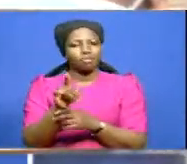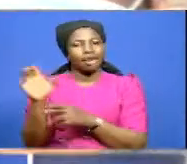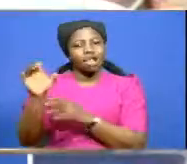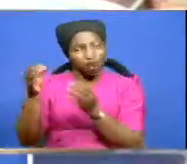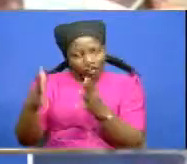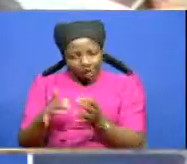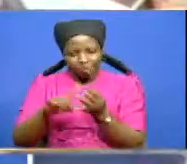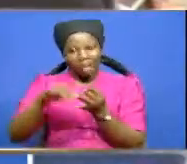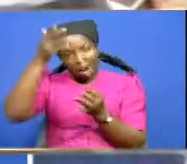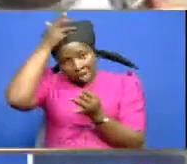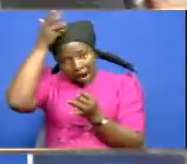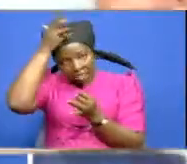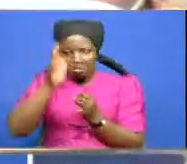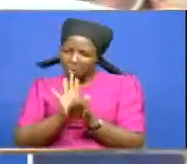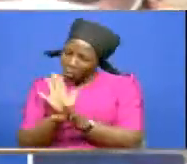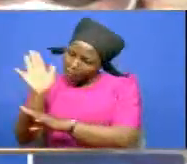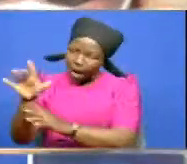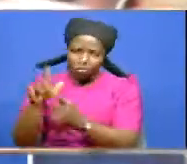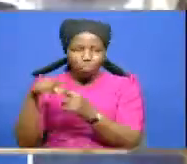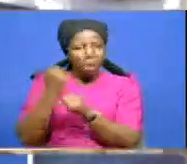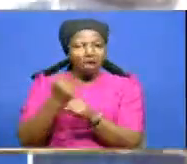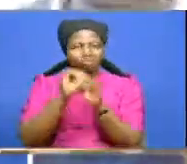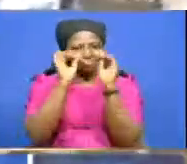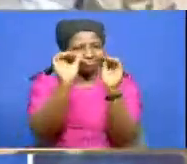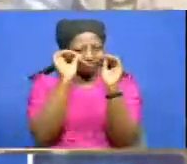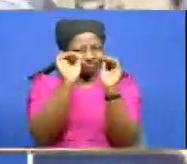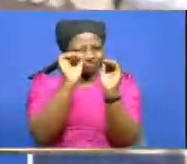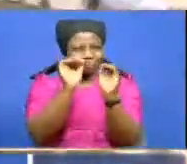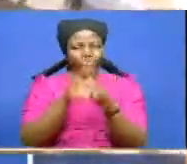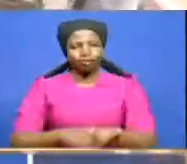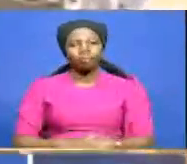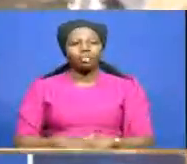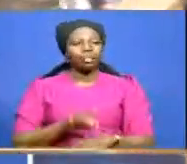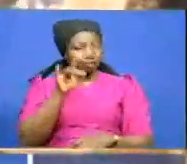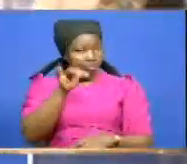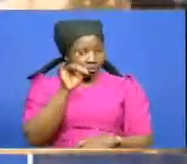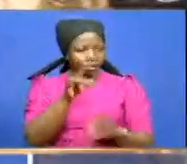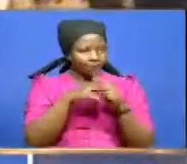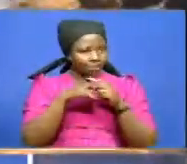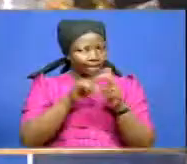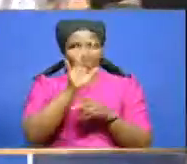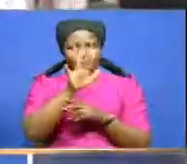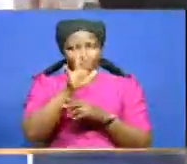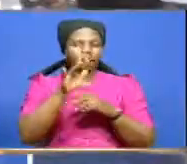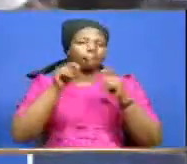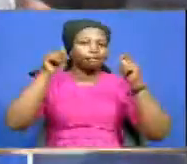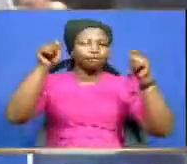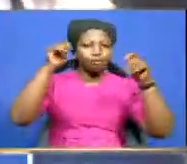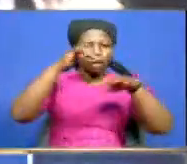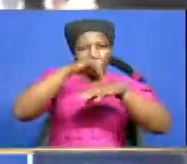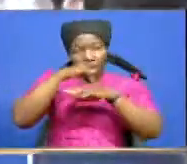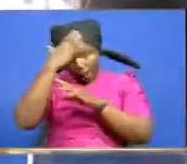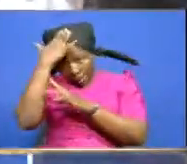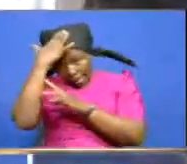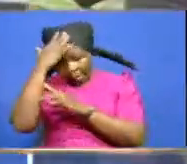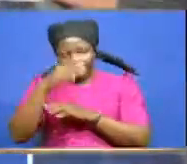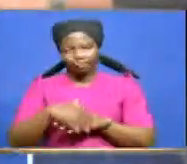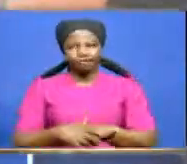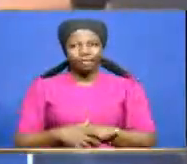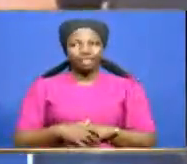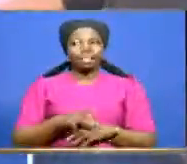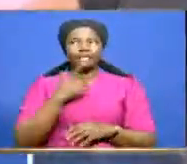nurses are willing to go back to work. Yes. The medics who commenced their nationwide strike on Monday, the 7th, claimed